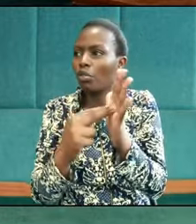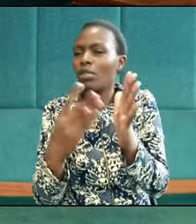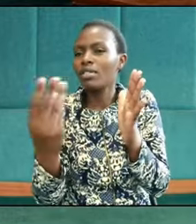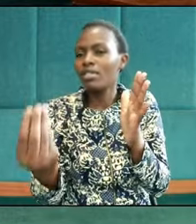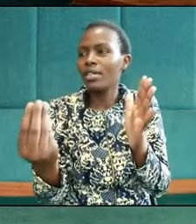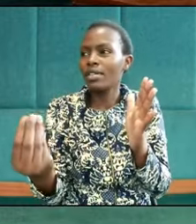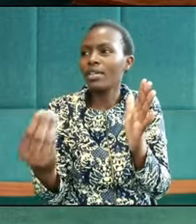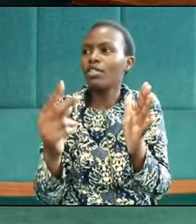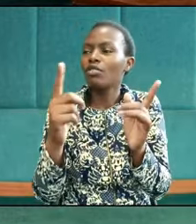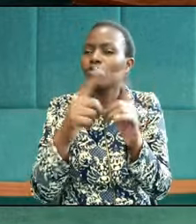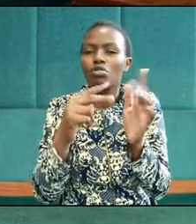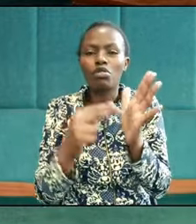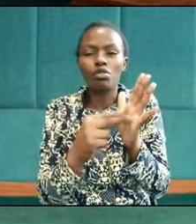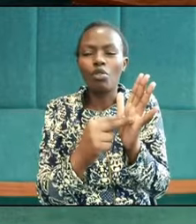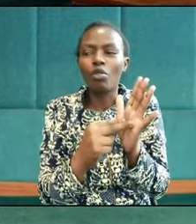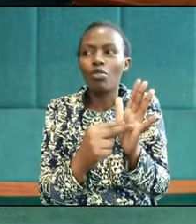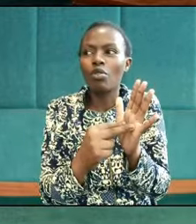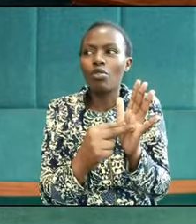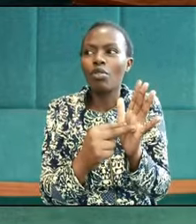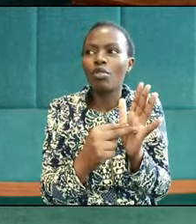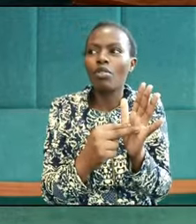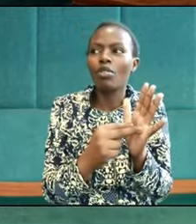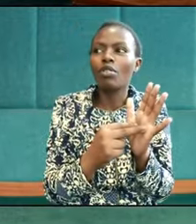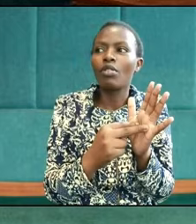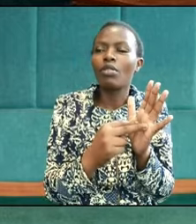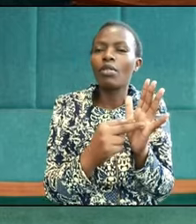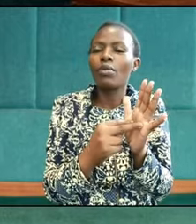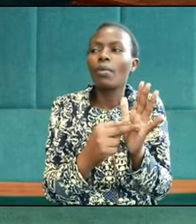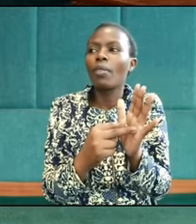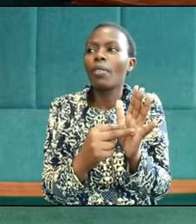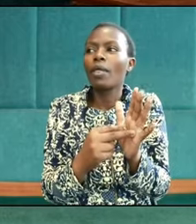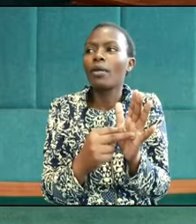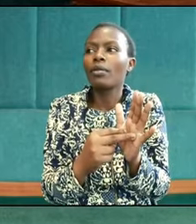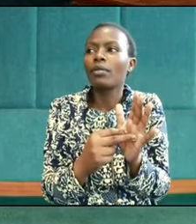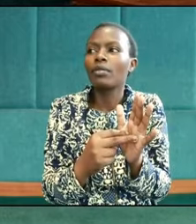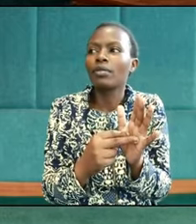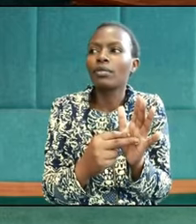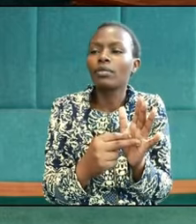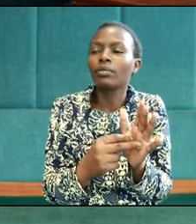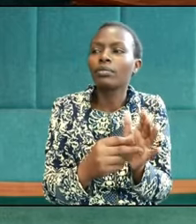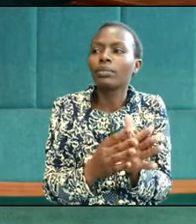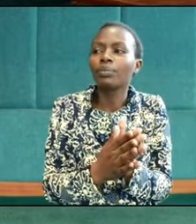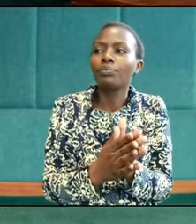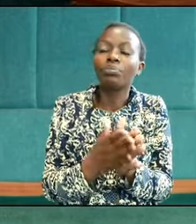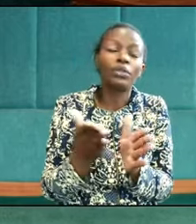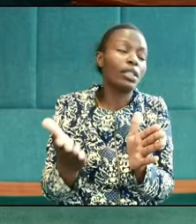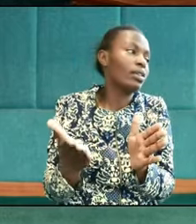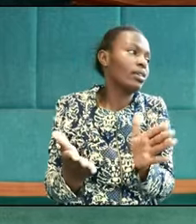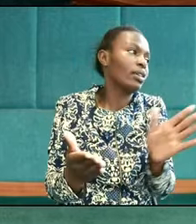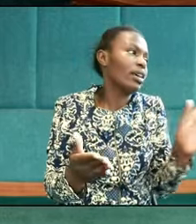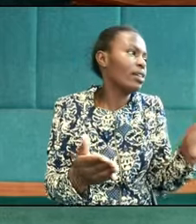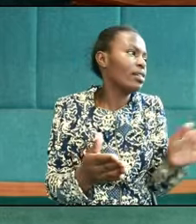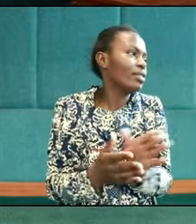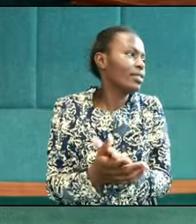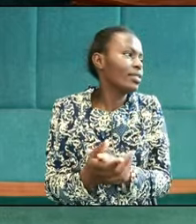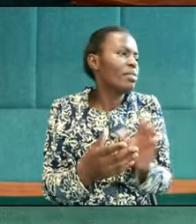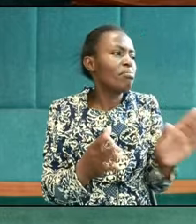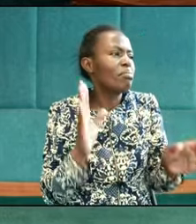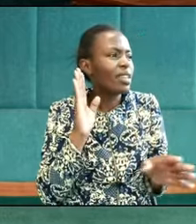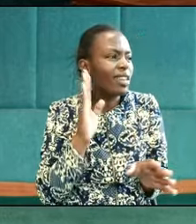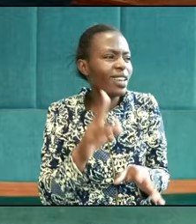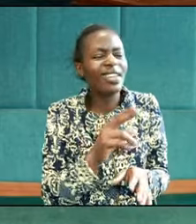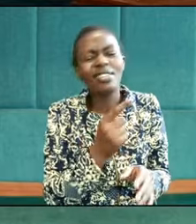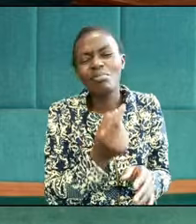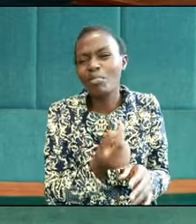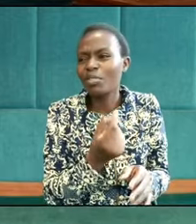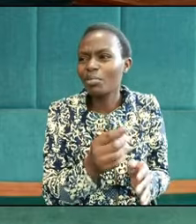symbol is something that represents something else. This can be a strange idea, but let me use the